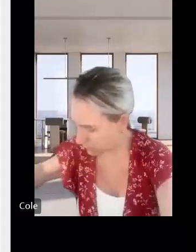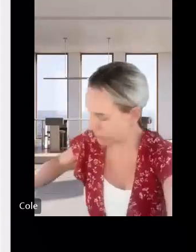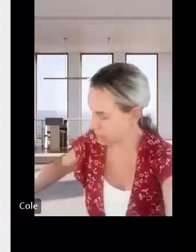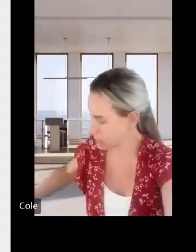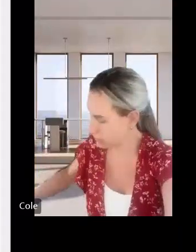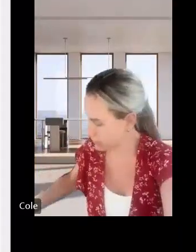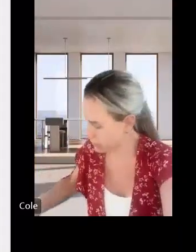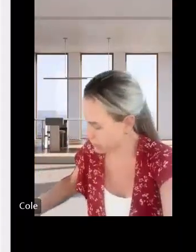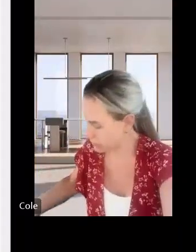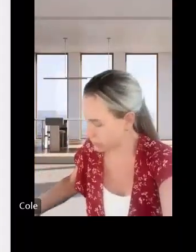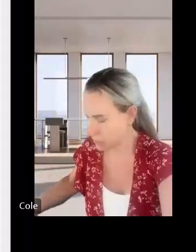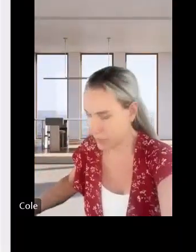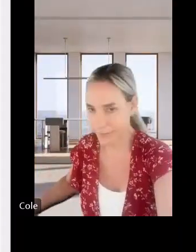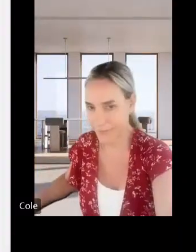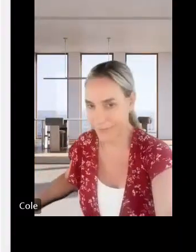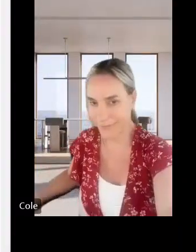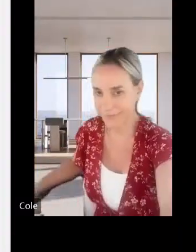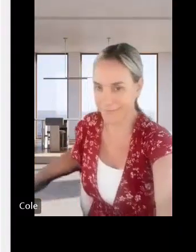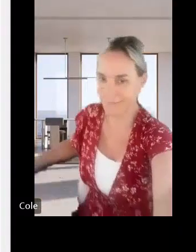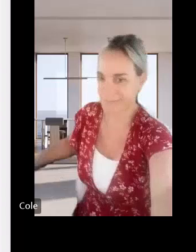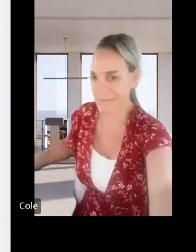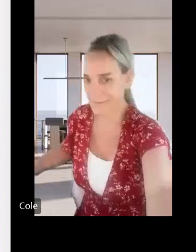games of money? Through you, Chair. So it's on.